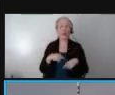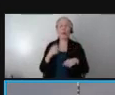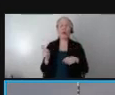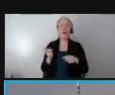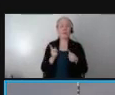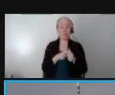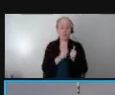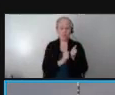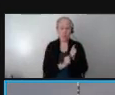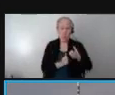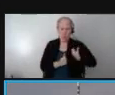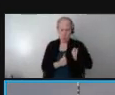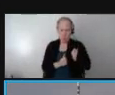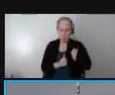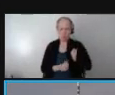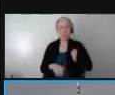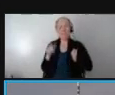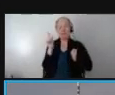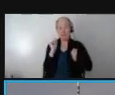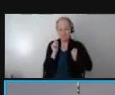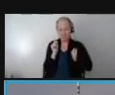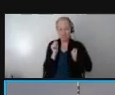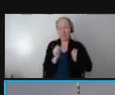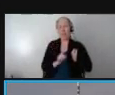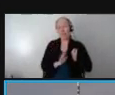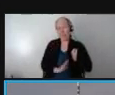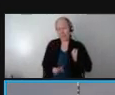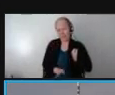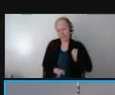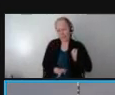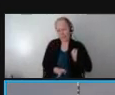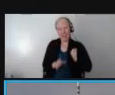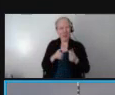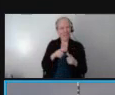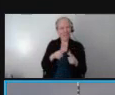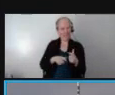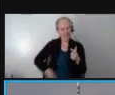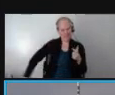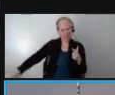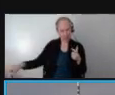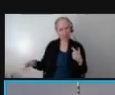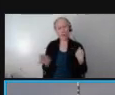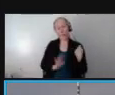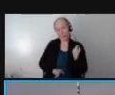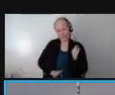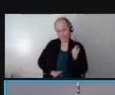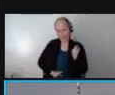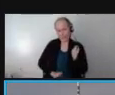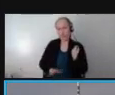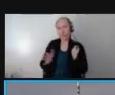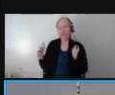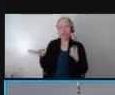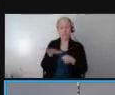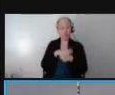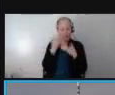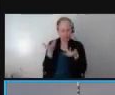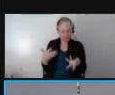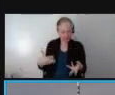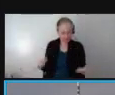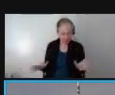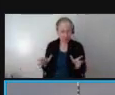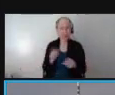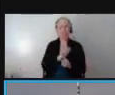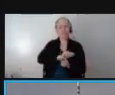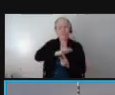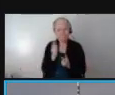the funnel and empty their bladder, and then go ahead and defecate in the remaining portion of the WHC. And that is a technique I learned on orbit. It